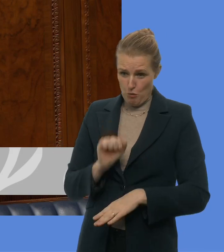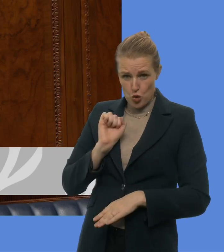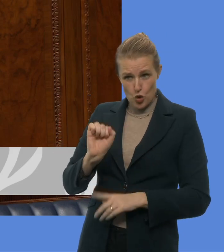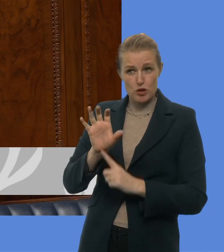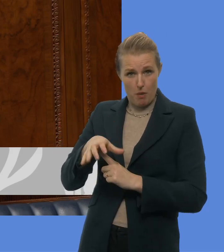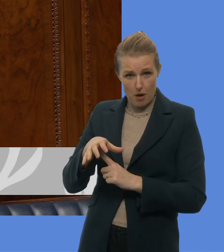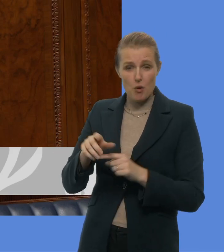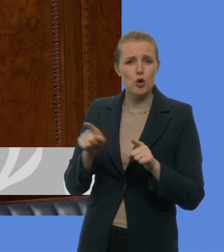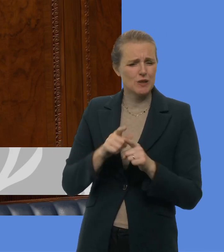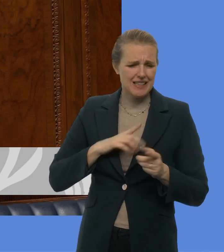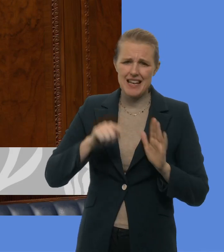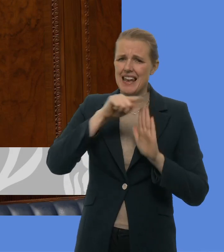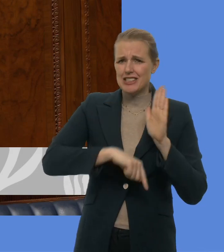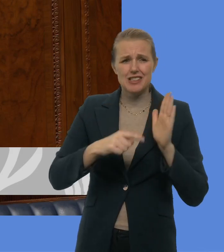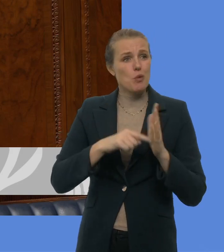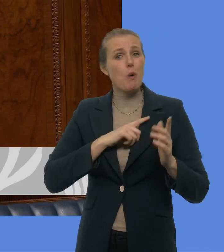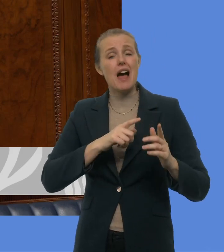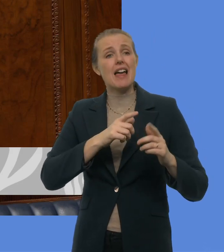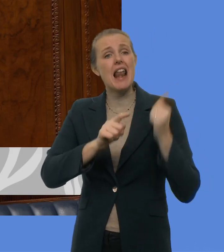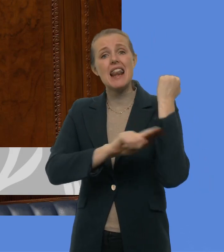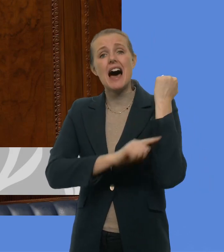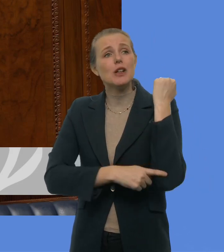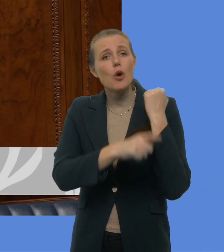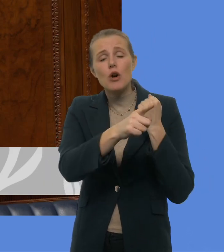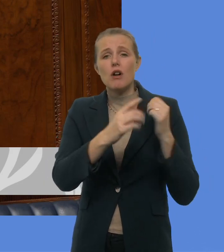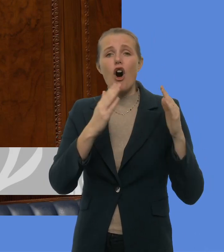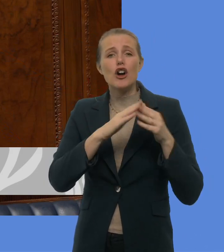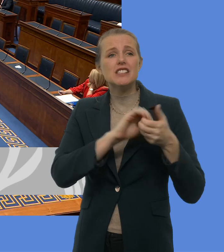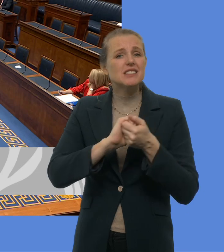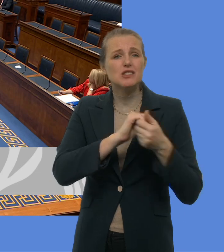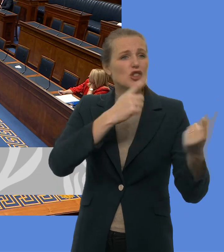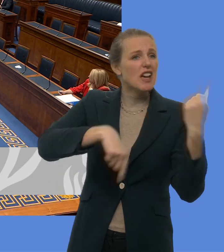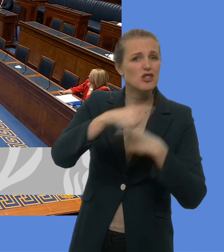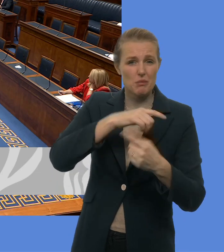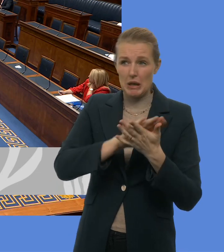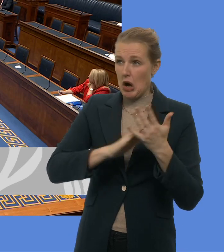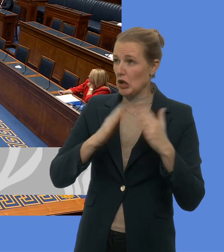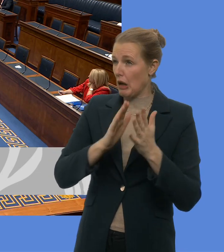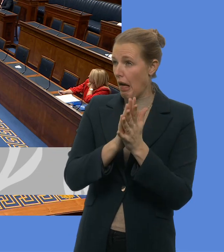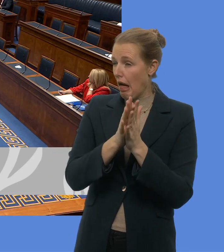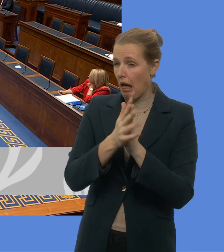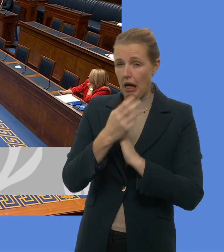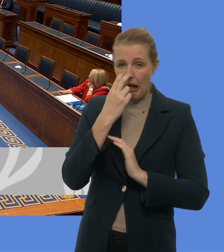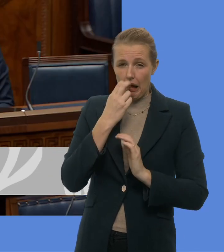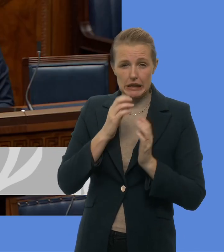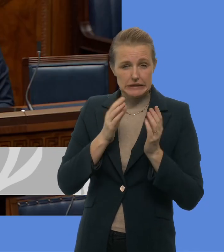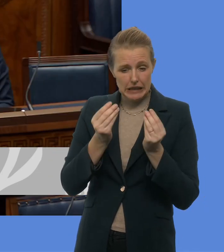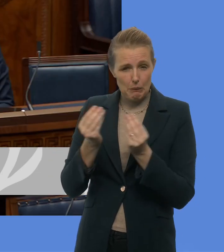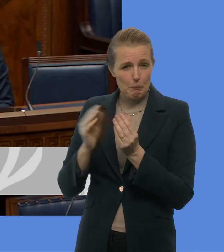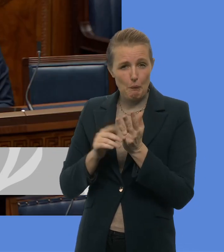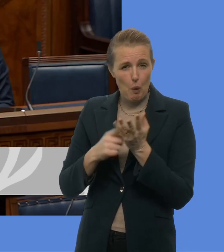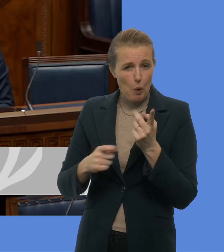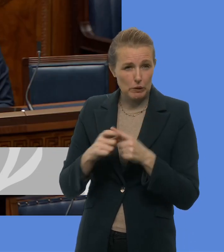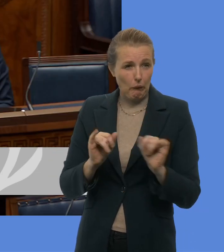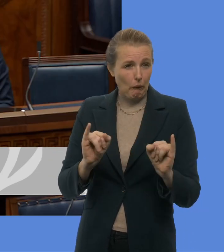also legislation around the issue of landlords and other housing issues, which are often left untackled? I agree, it's a public health issue. I